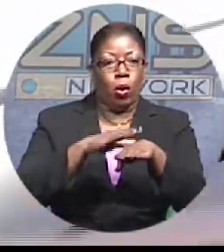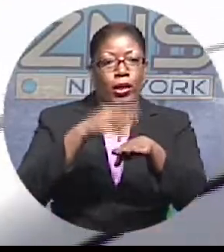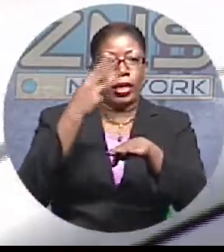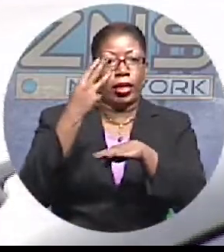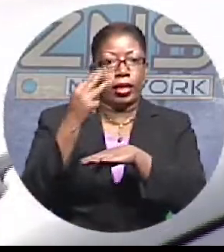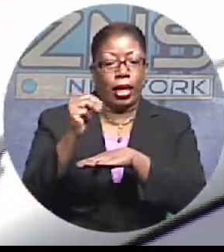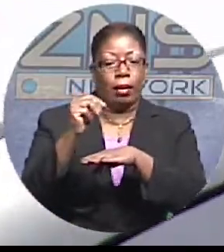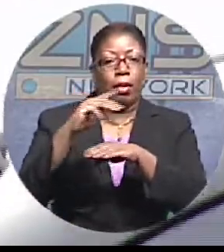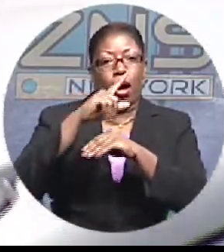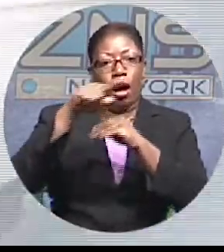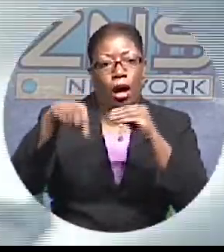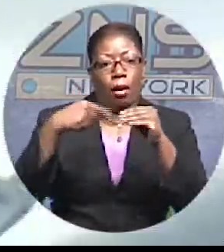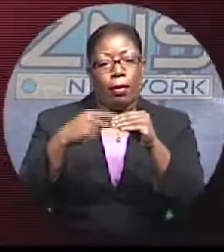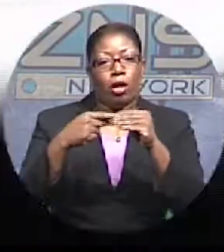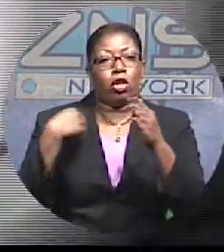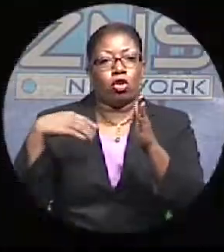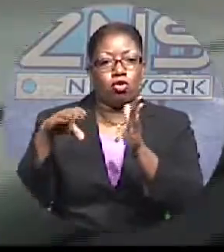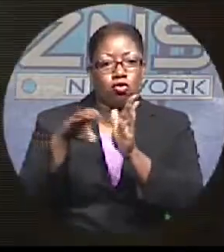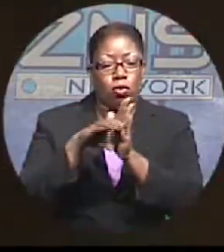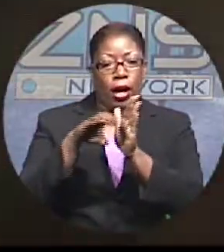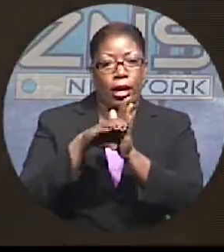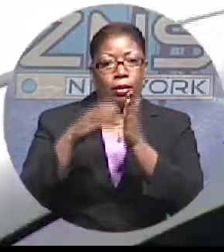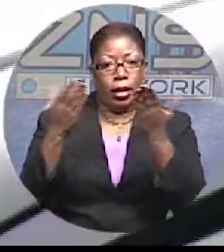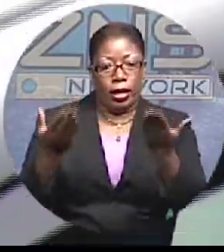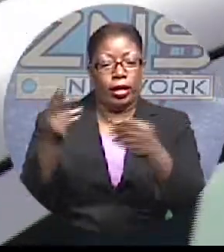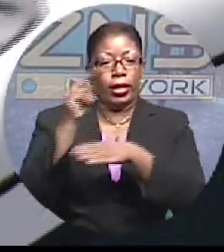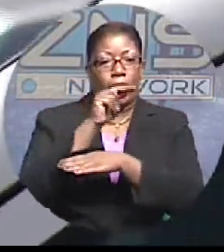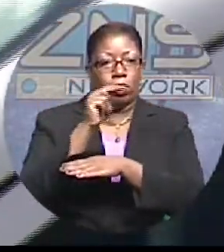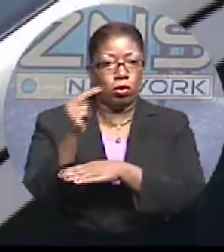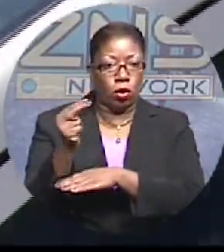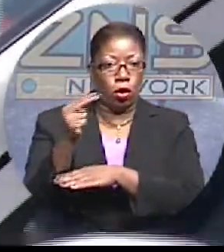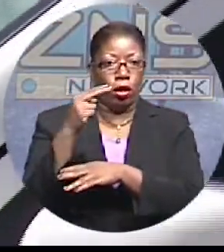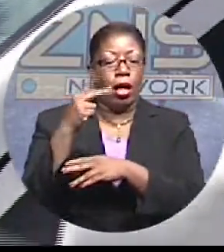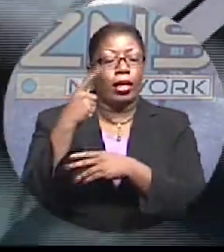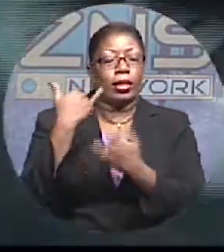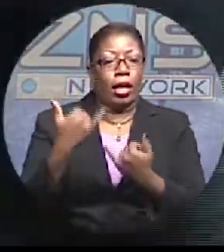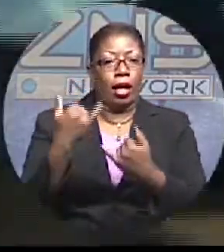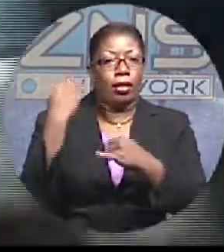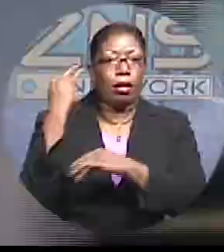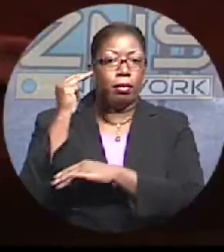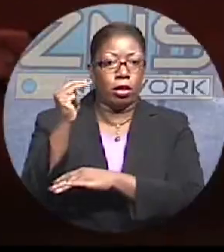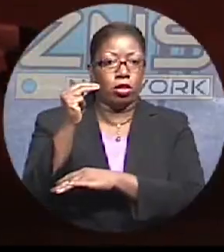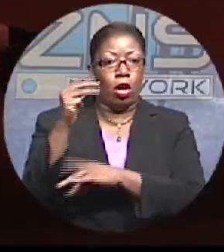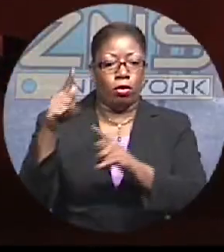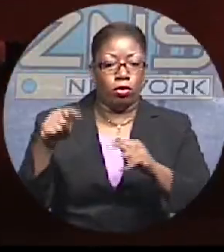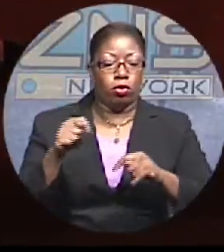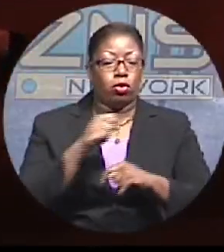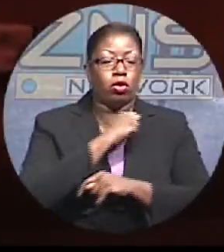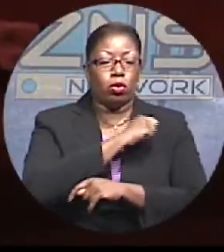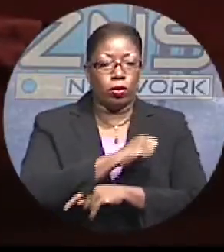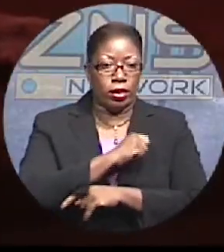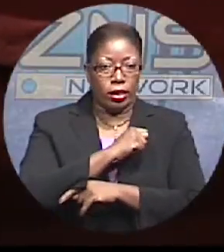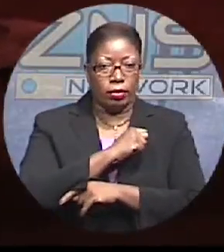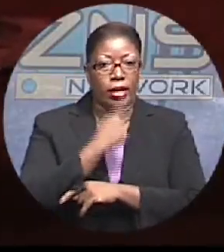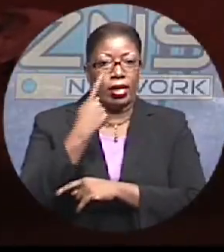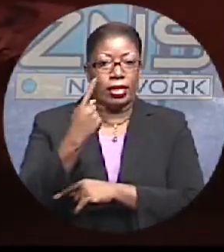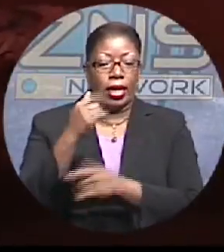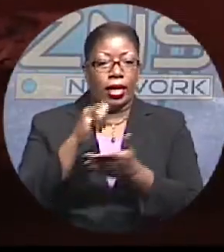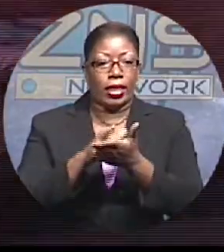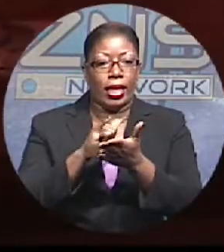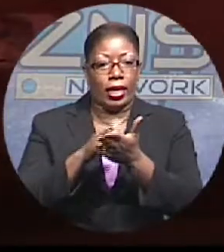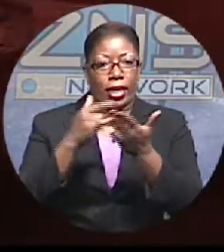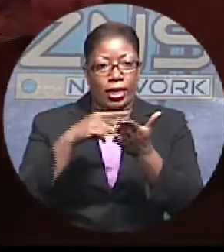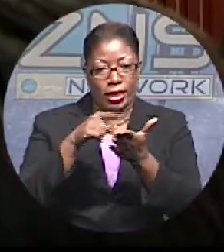overarching issues of crime itself in New Providence. While Minister of Tourism Obi Wilchcombe says this recent matter is now